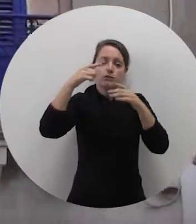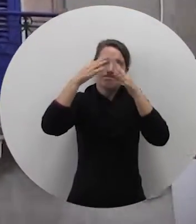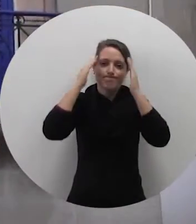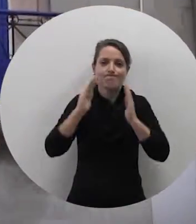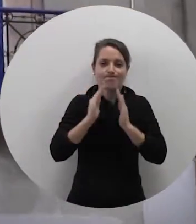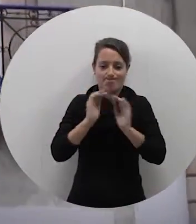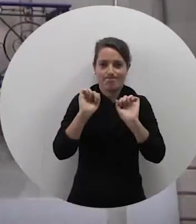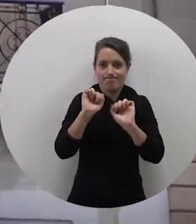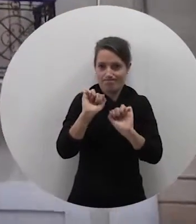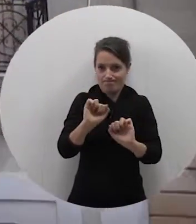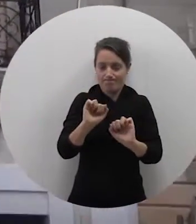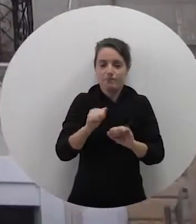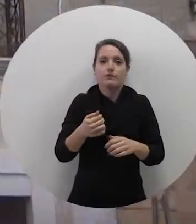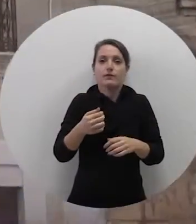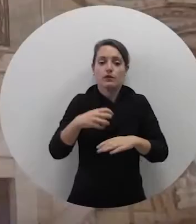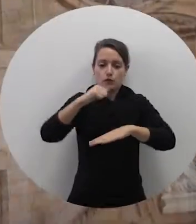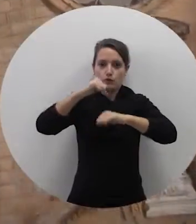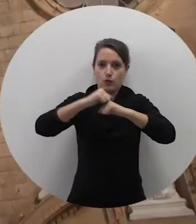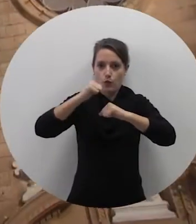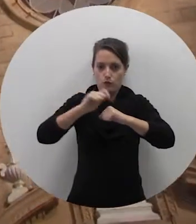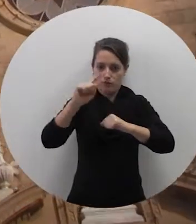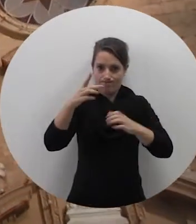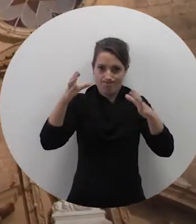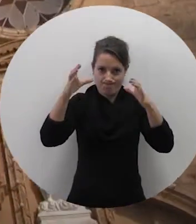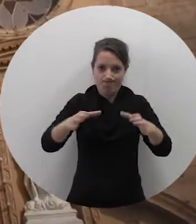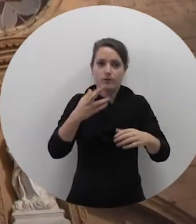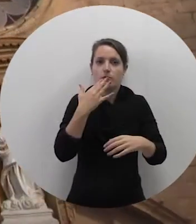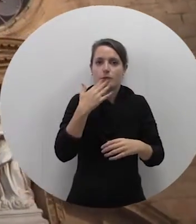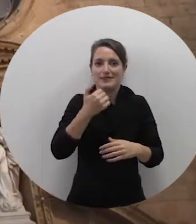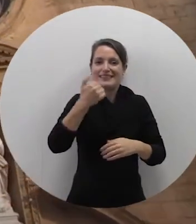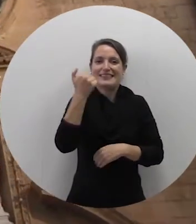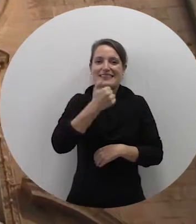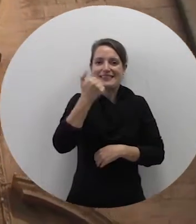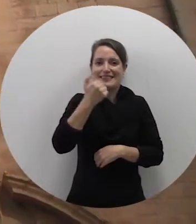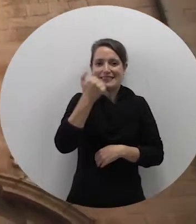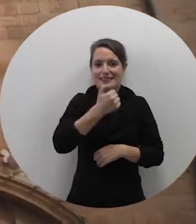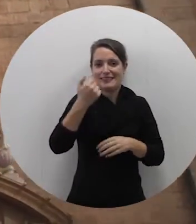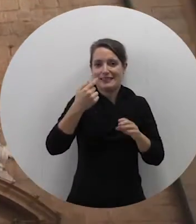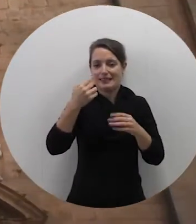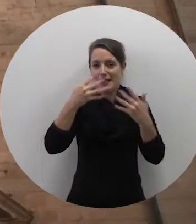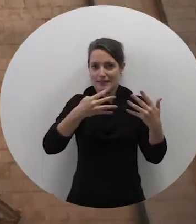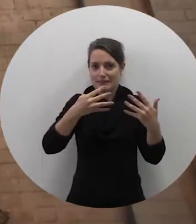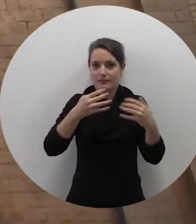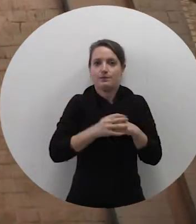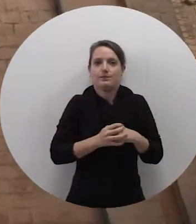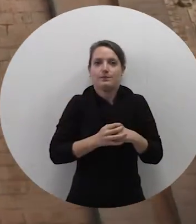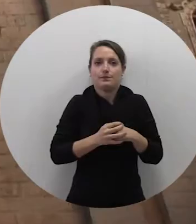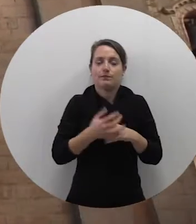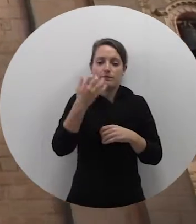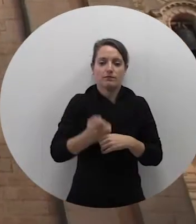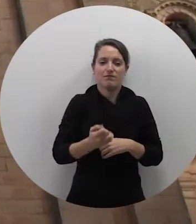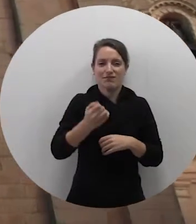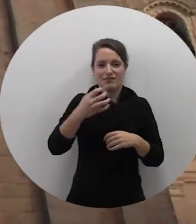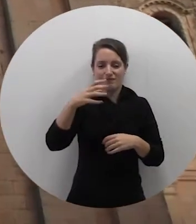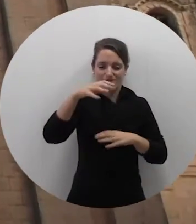name. The Balzan parish church is dedicated to Our Lady of the Annunciation, and the foundation stone was